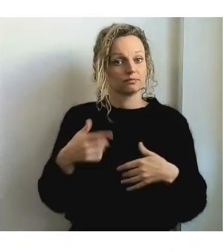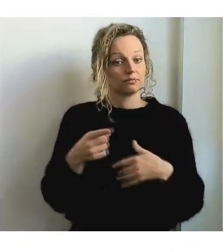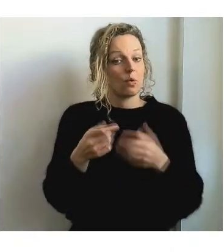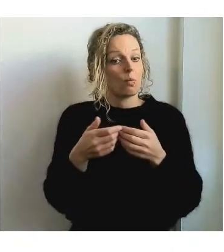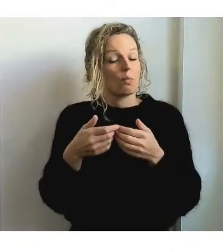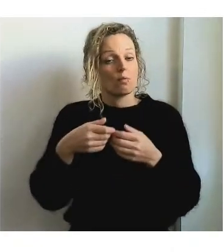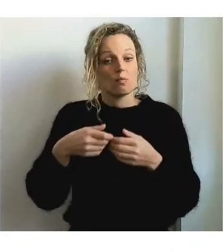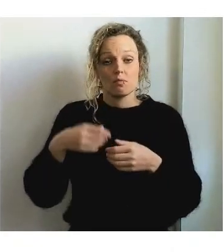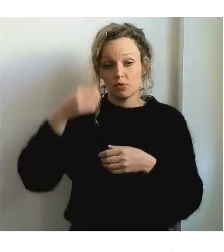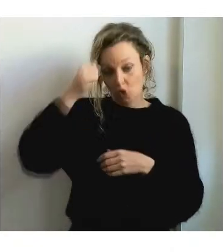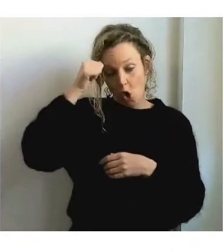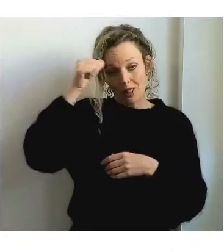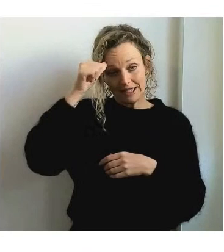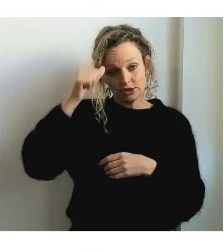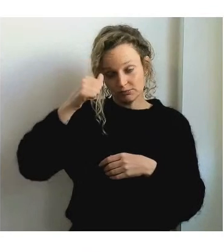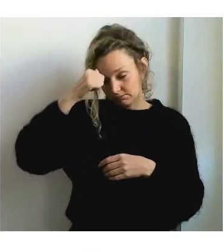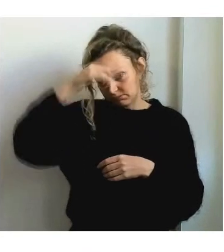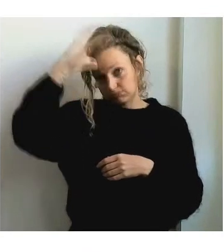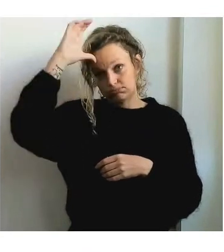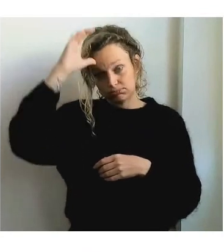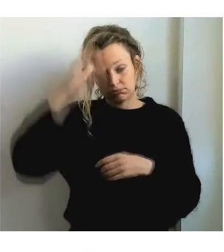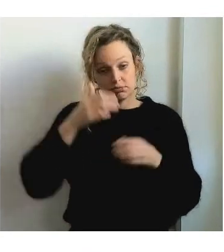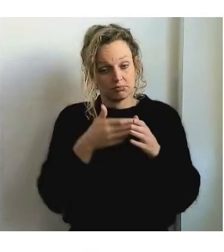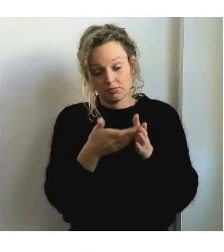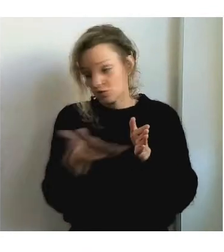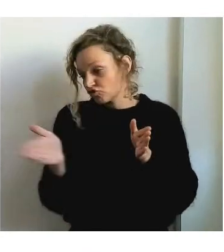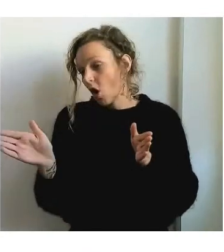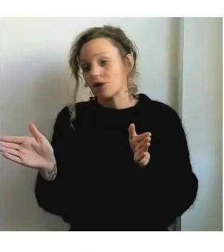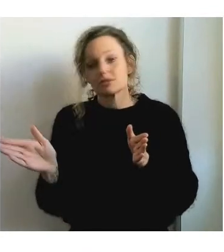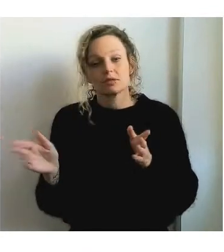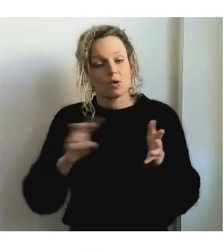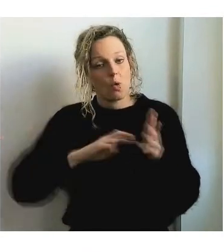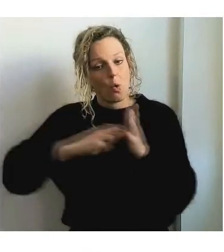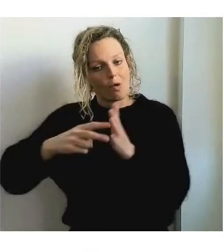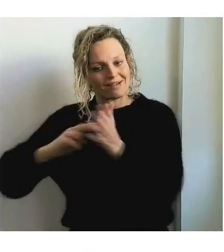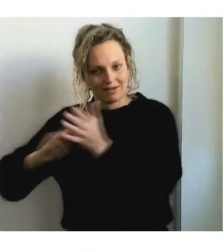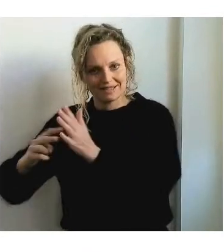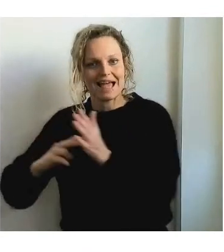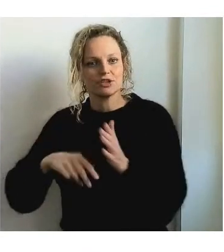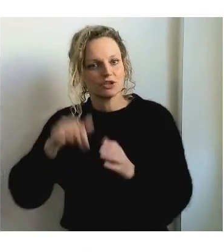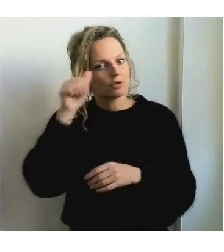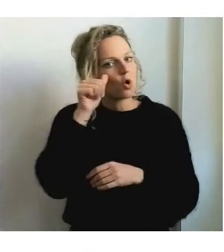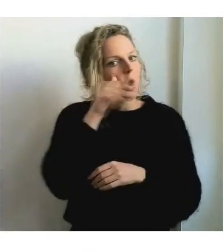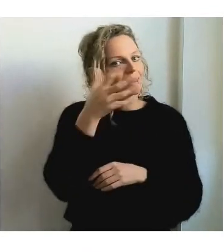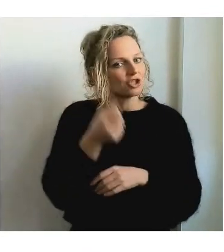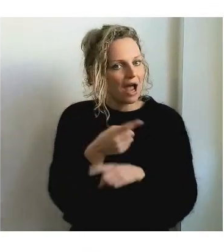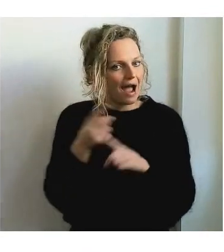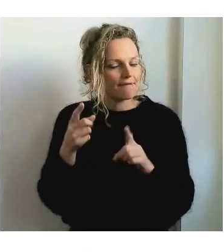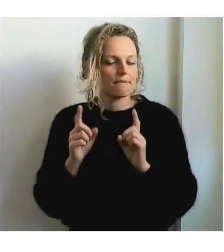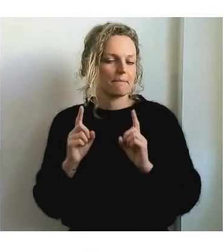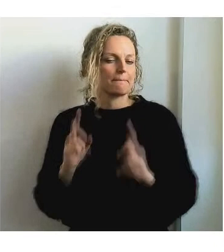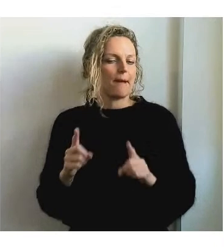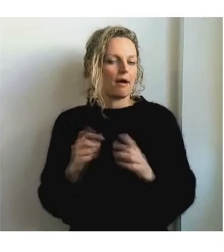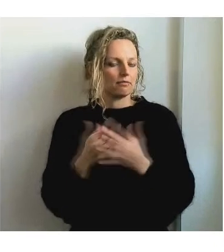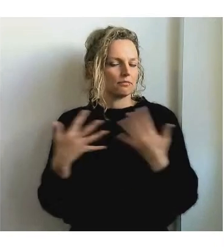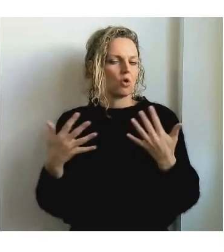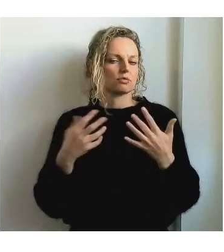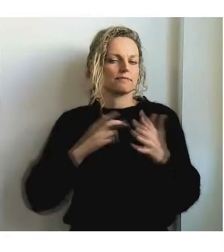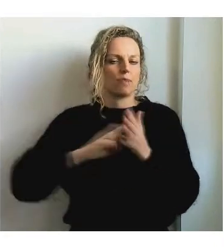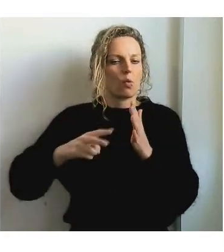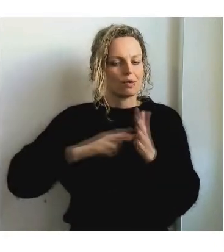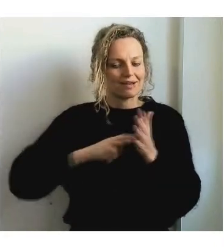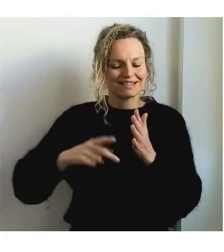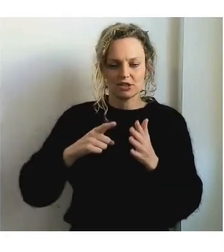about accessibility across the organisations, but lots of organisations were really surprised